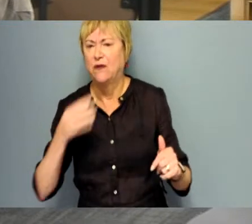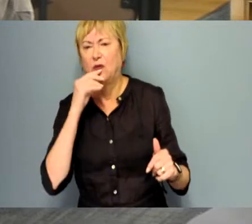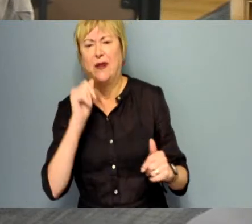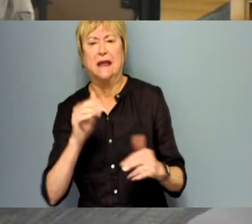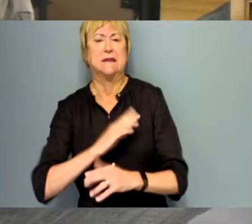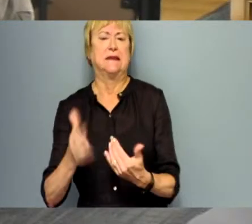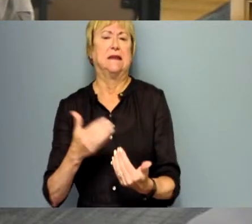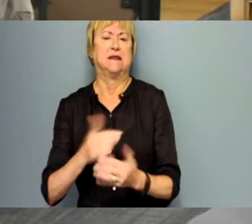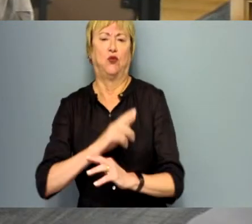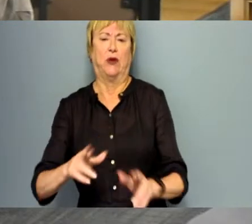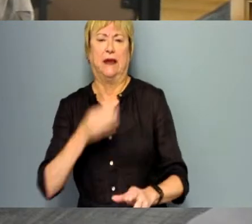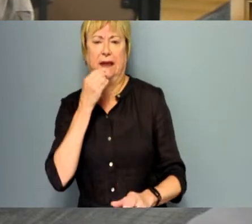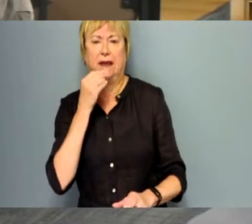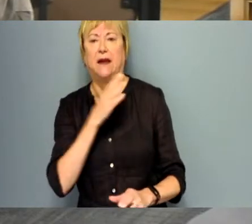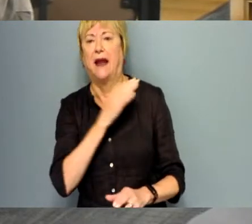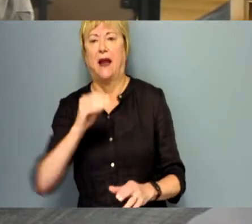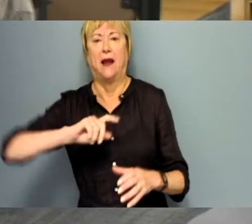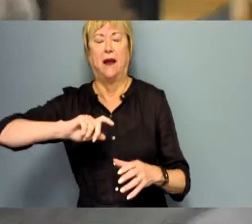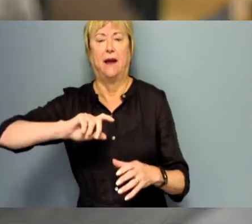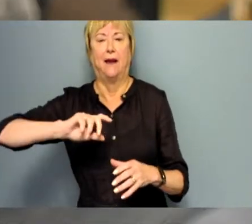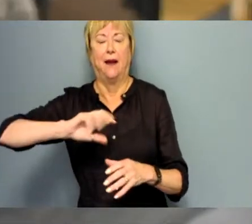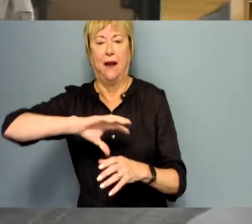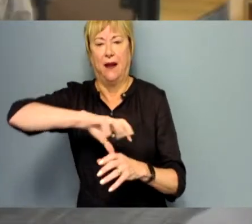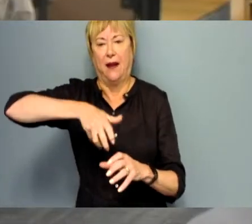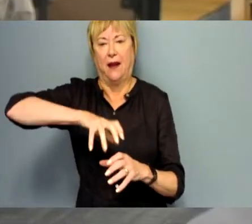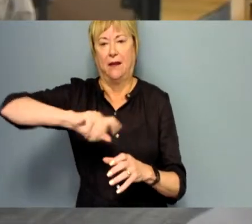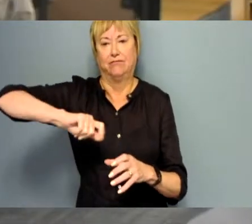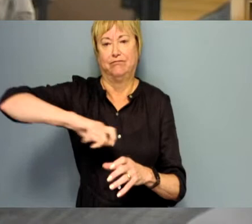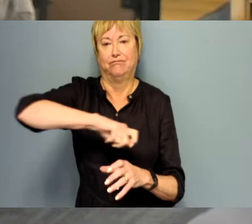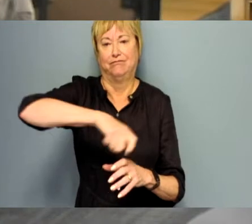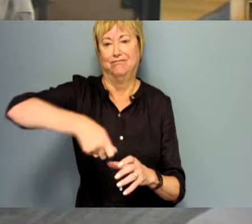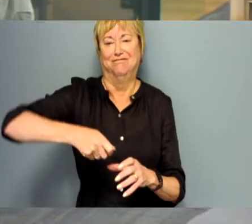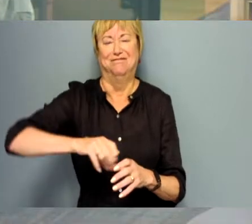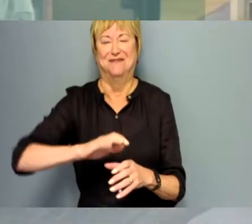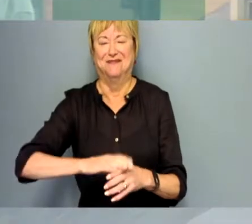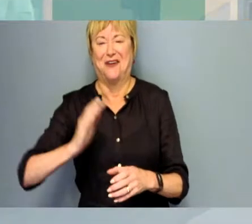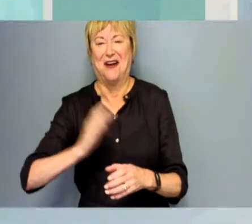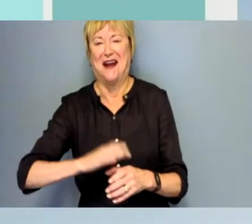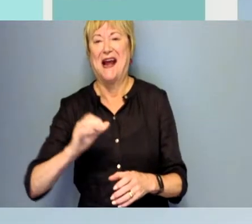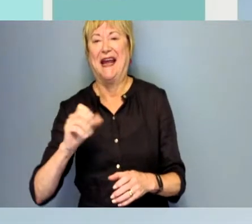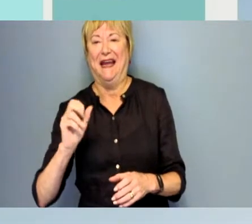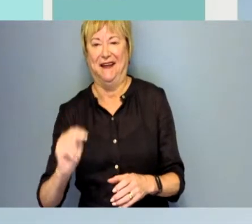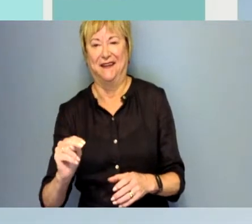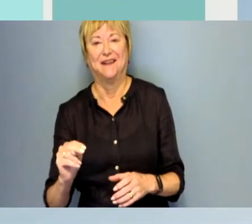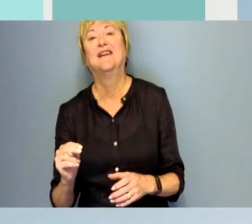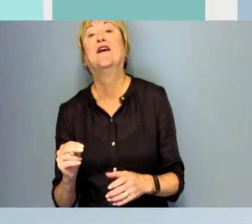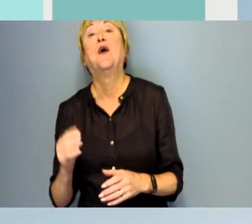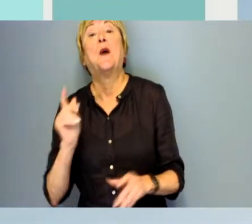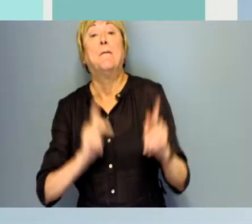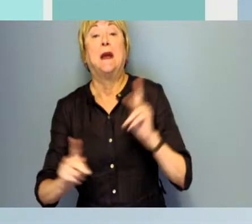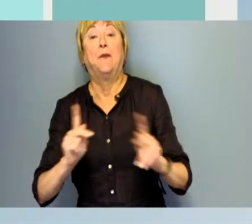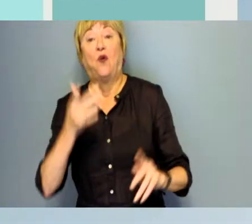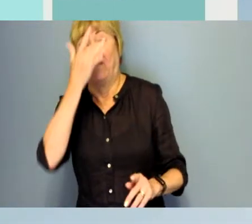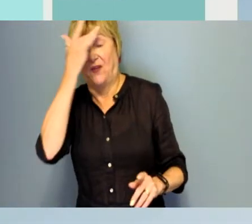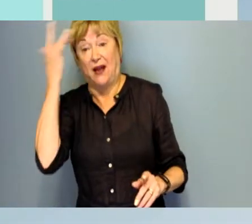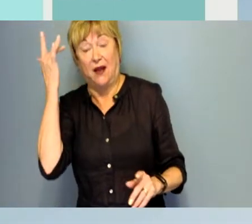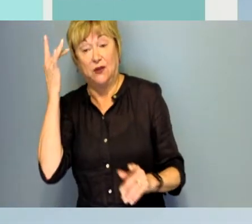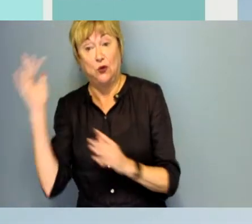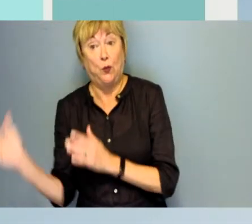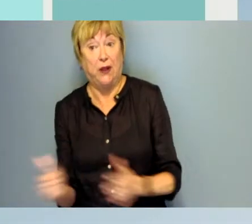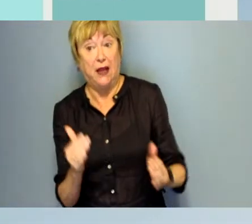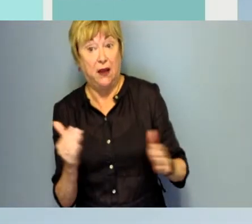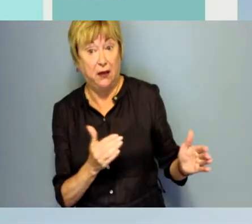kit. Next slide. Some things that people don't consider when planning for a disaster for your home kit